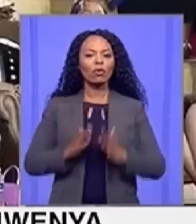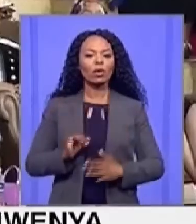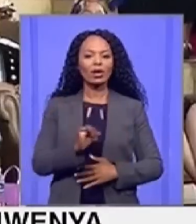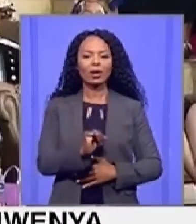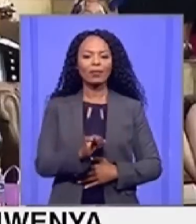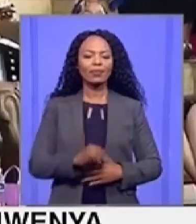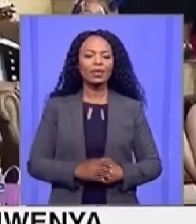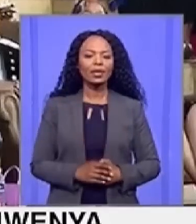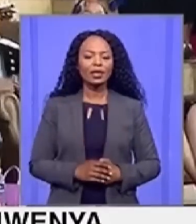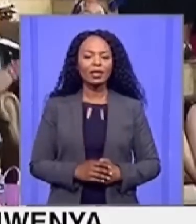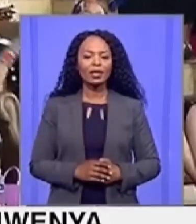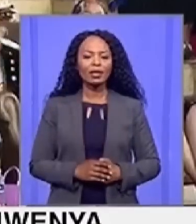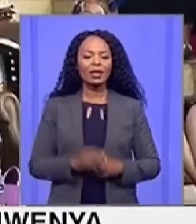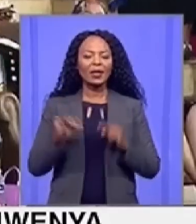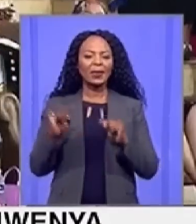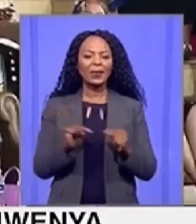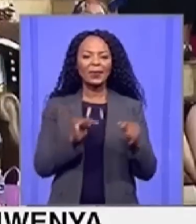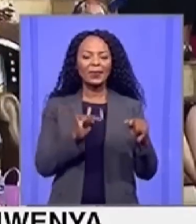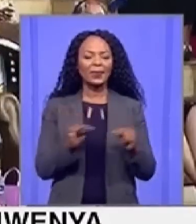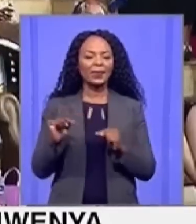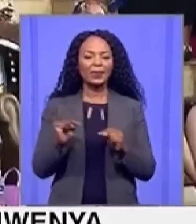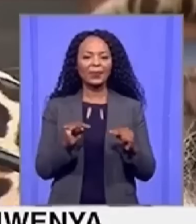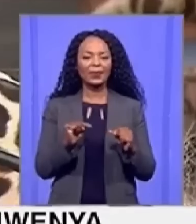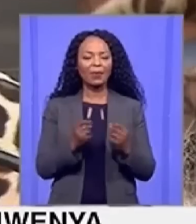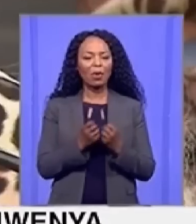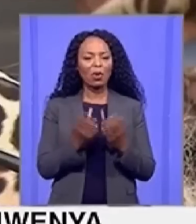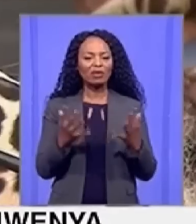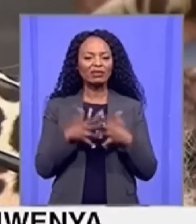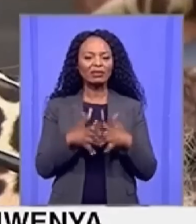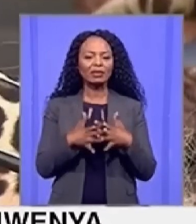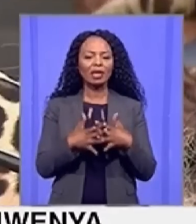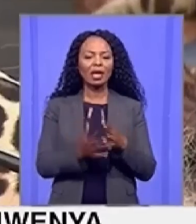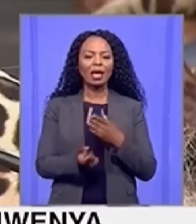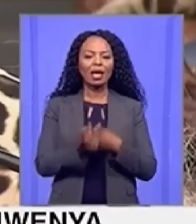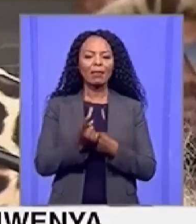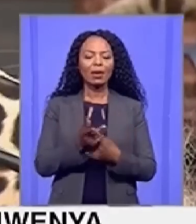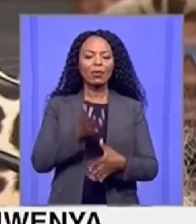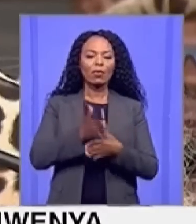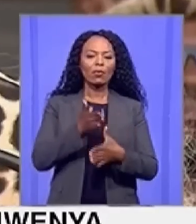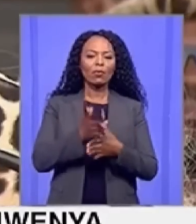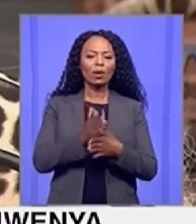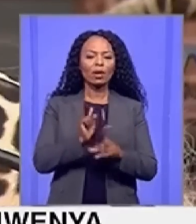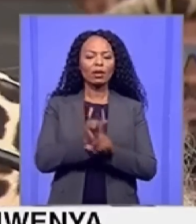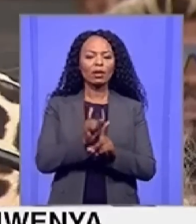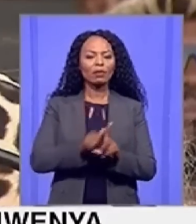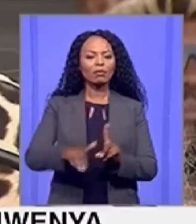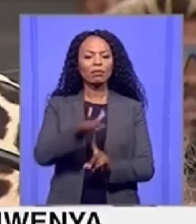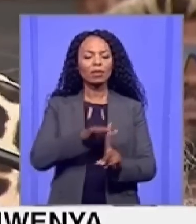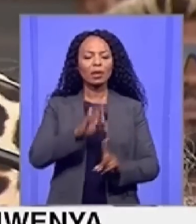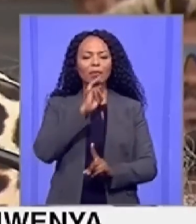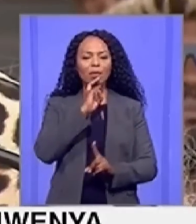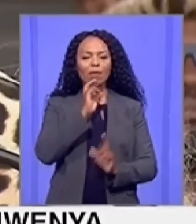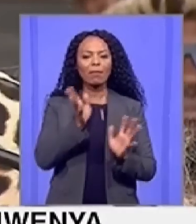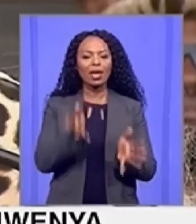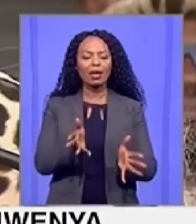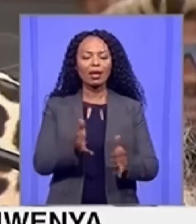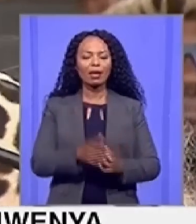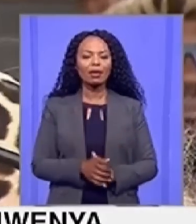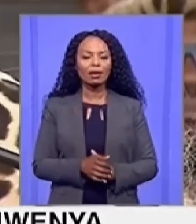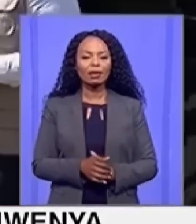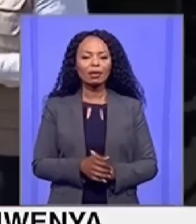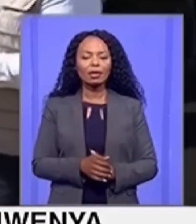eyidonsayo ezinde nezaluleko lengasasho umsebenzi wasedlukulu nje kuphela